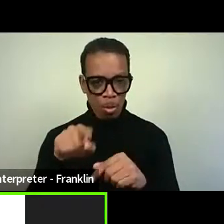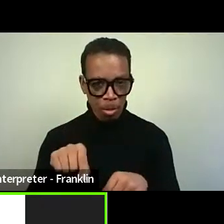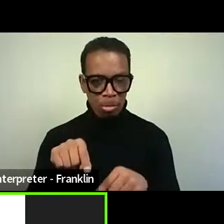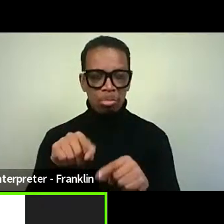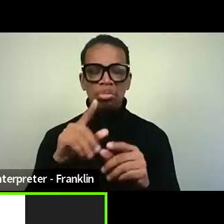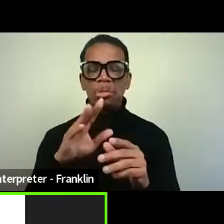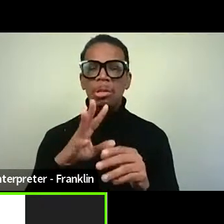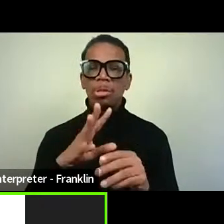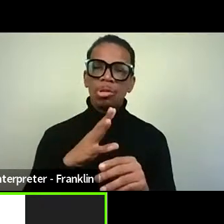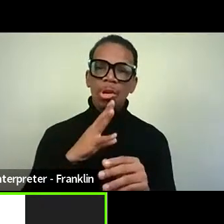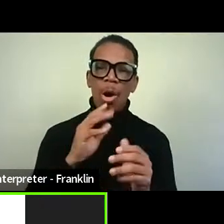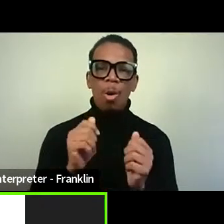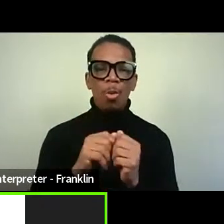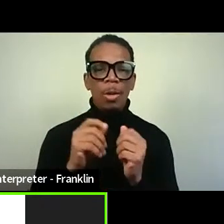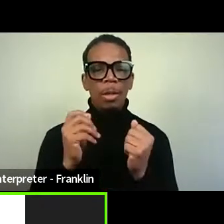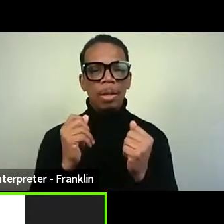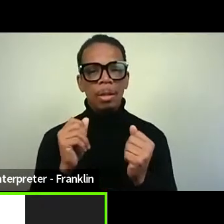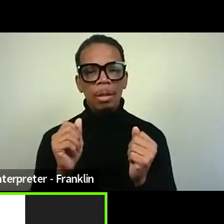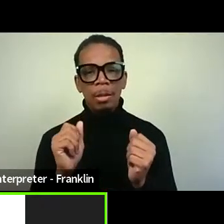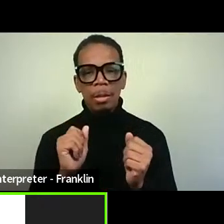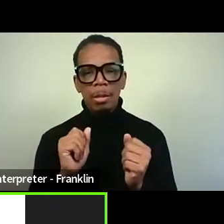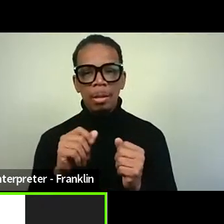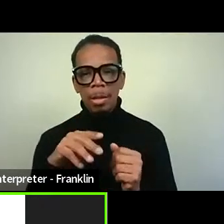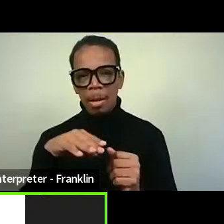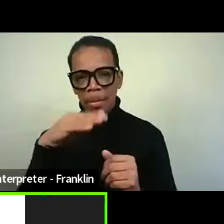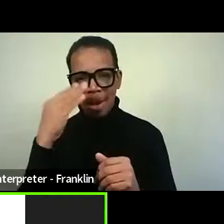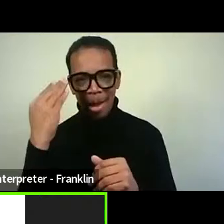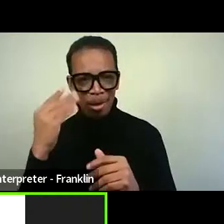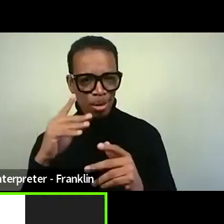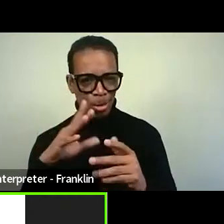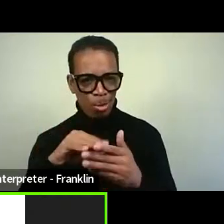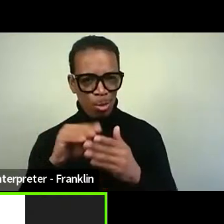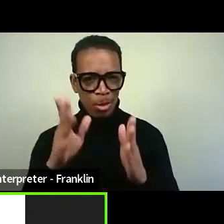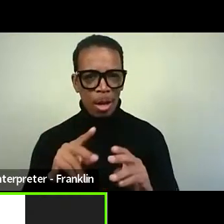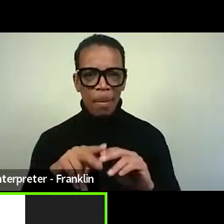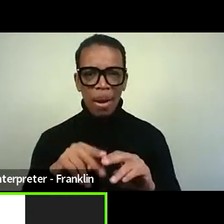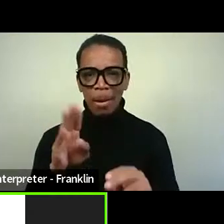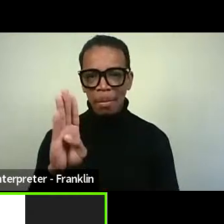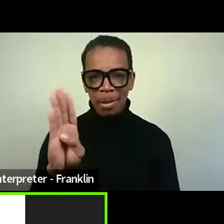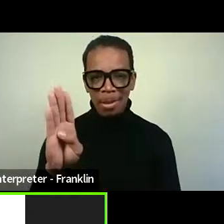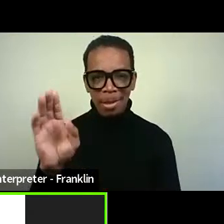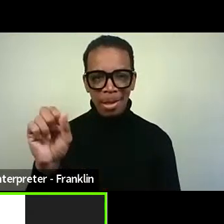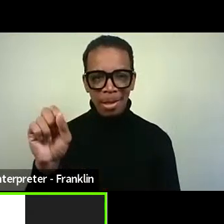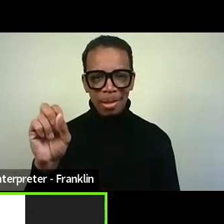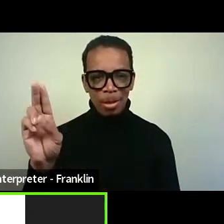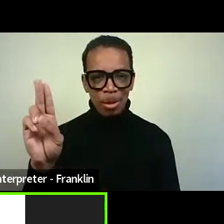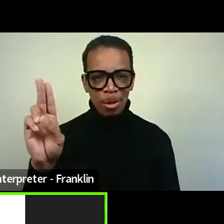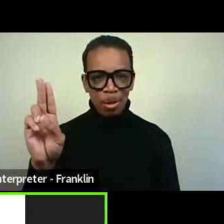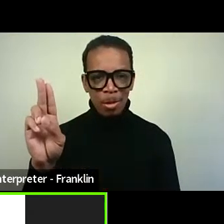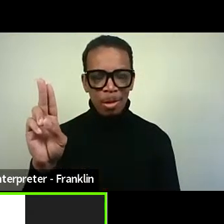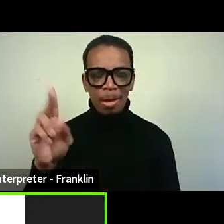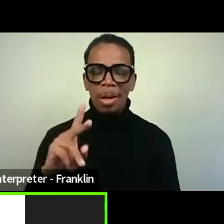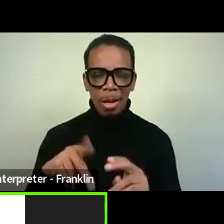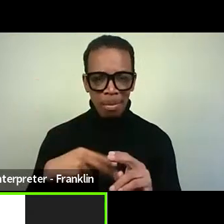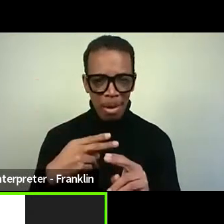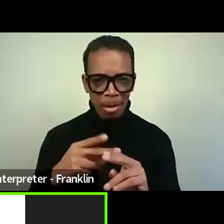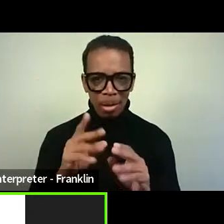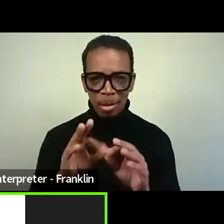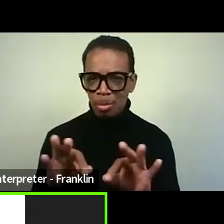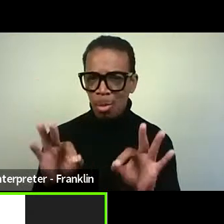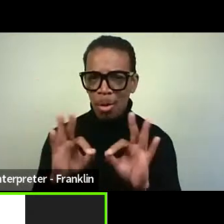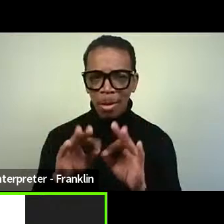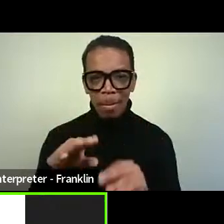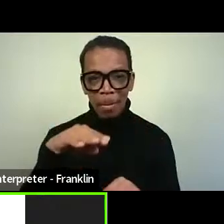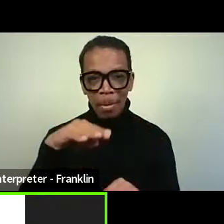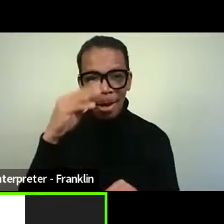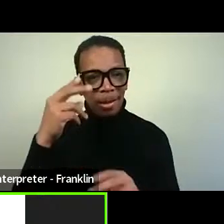to a good number of the Black students about the importance of a Black student union, about the importance of Black